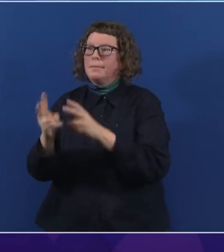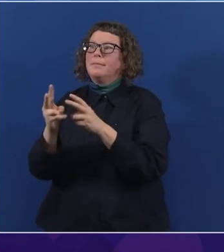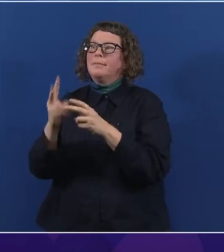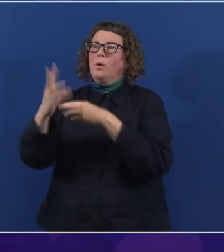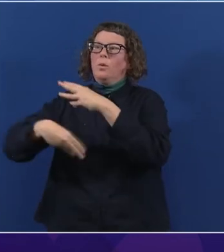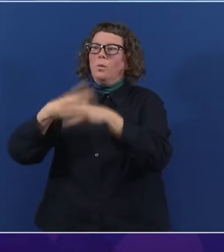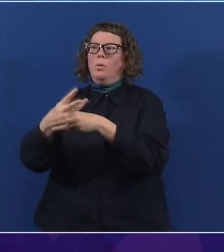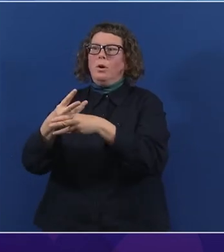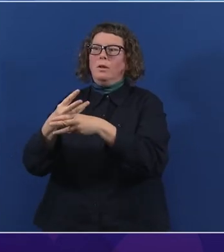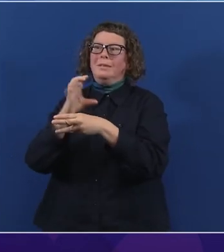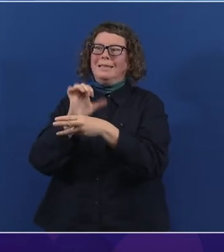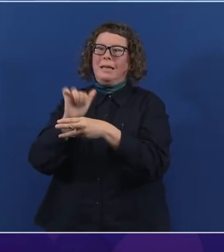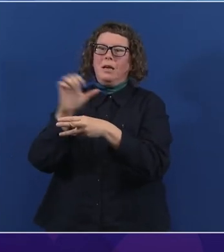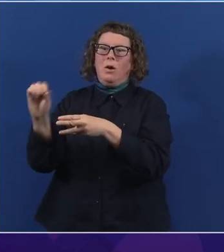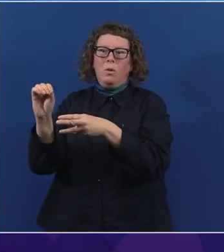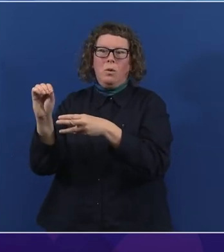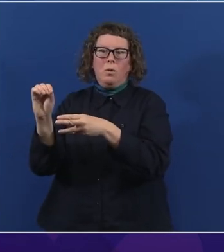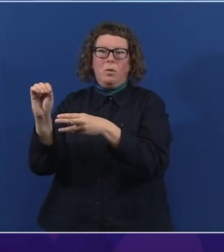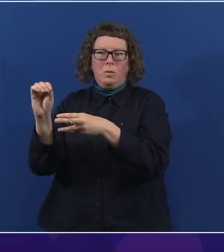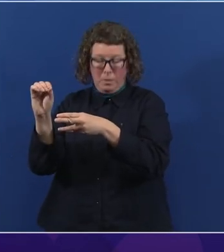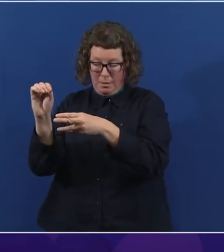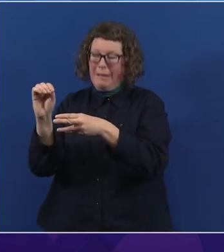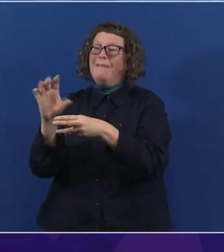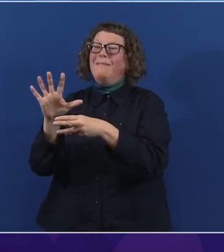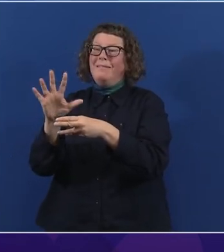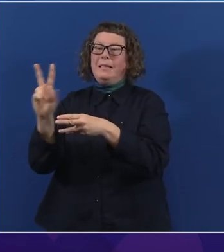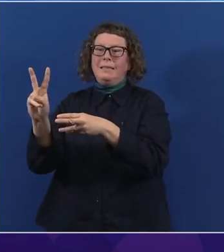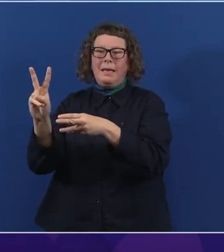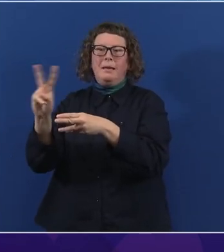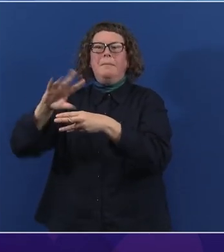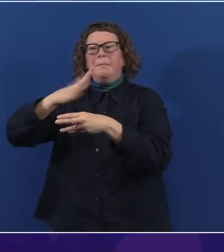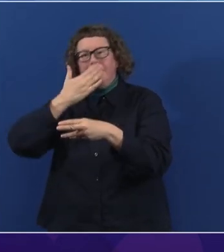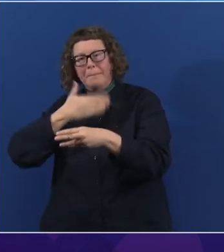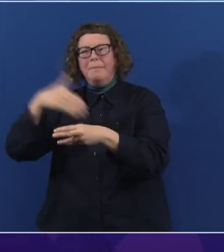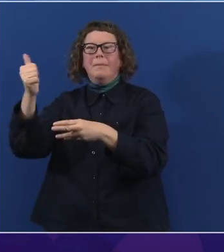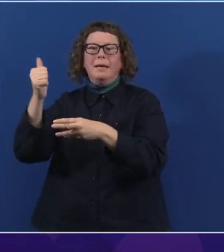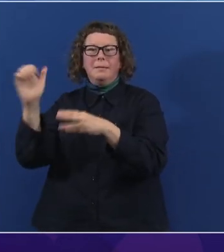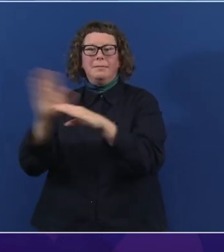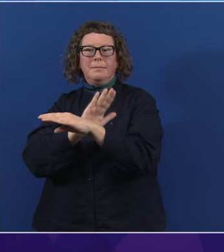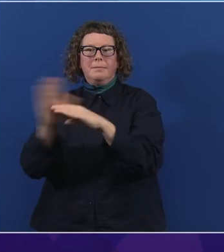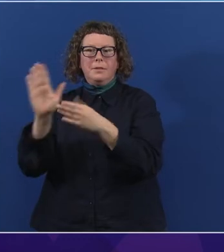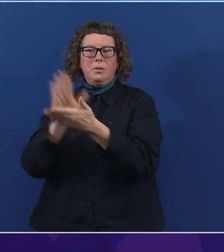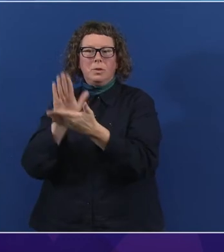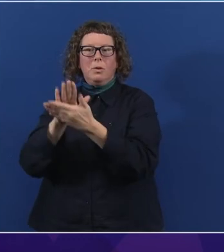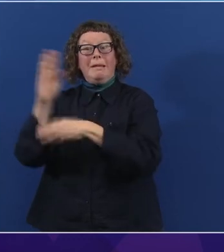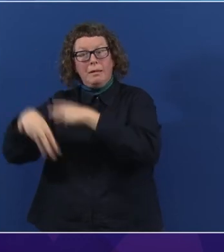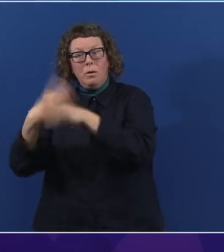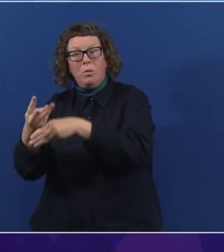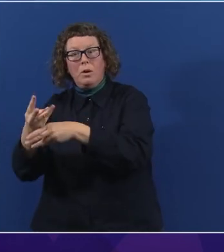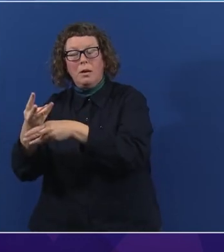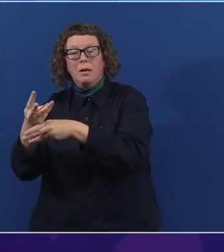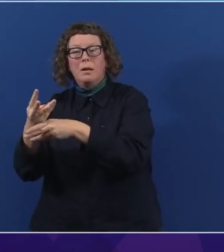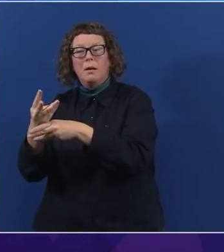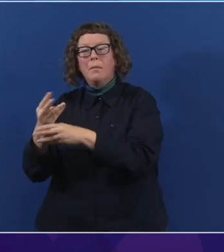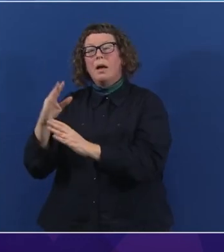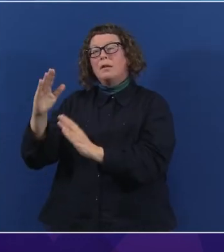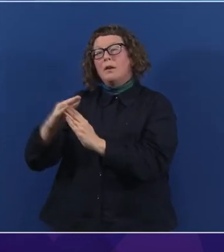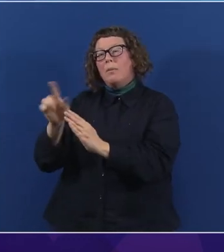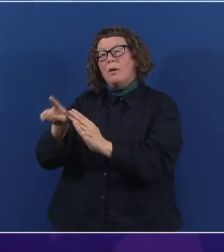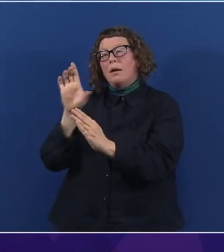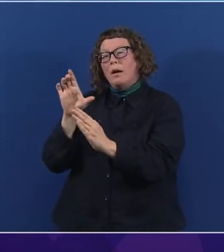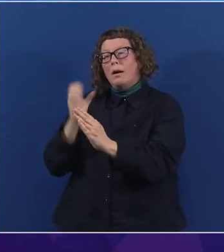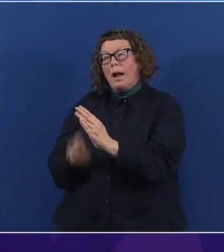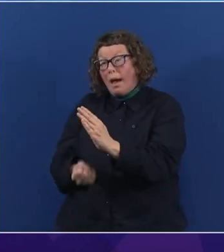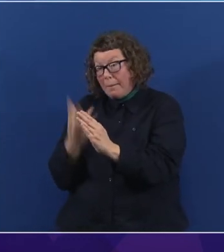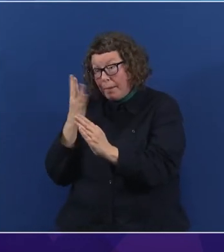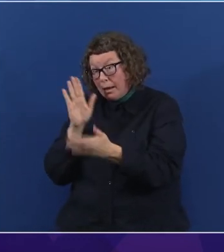global ranking as the 52nd best business school in the world, but more importantly, only one of three Canadian